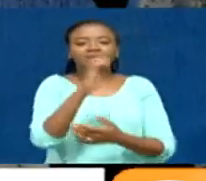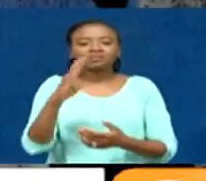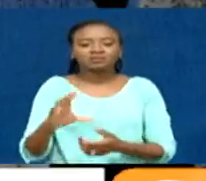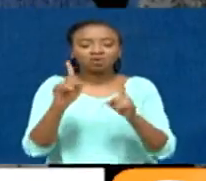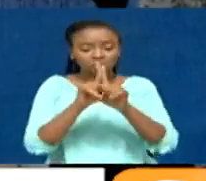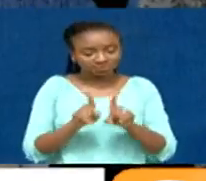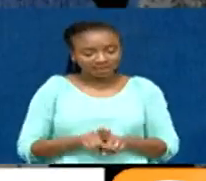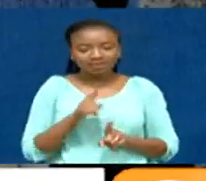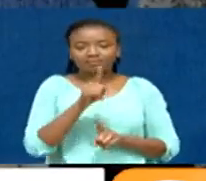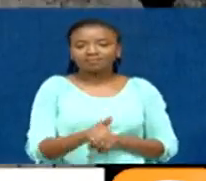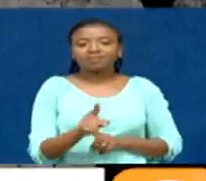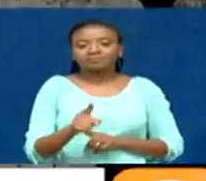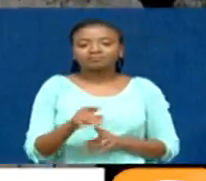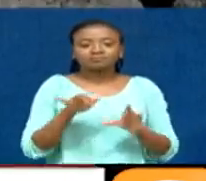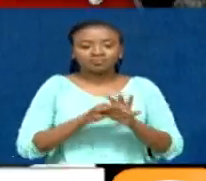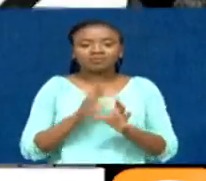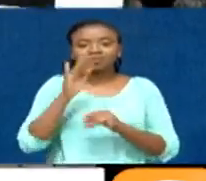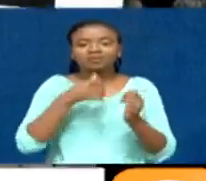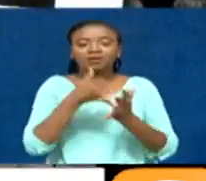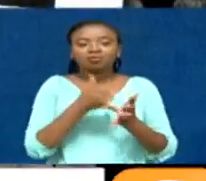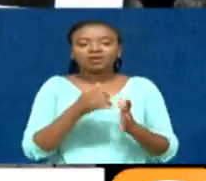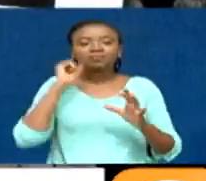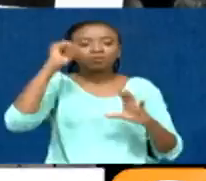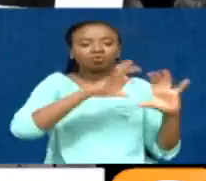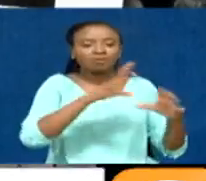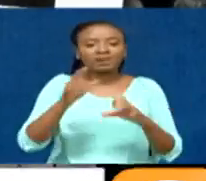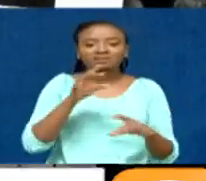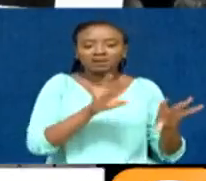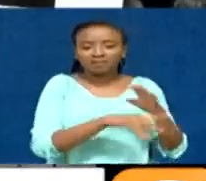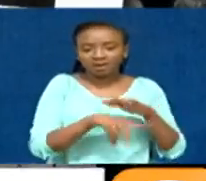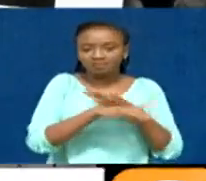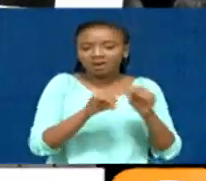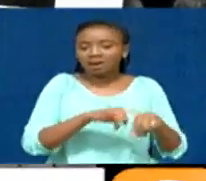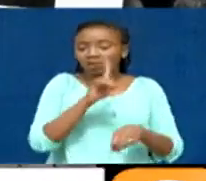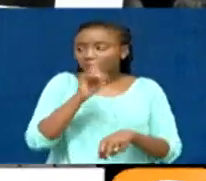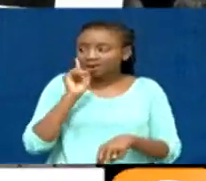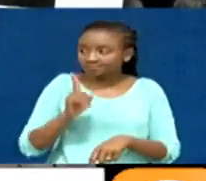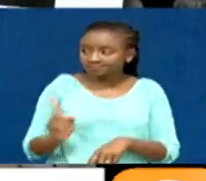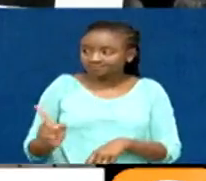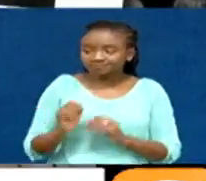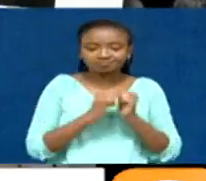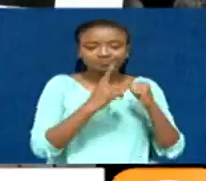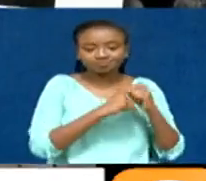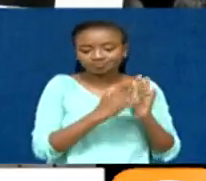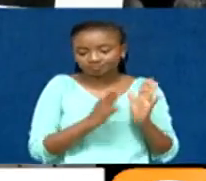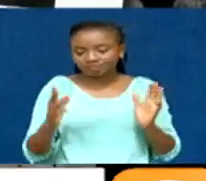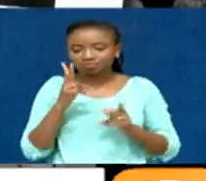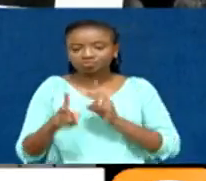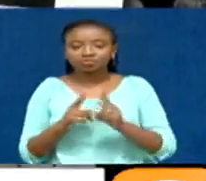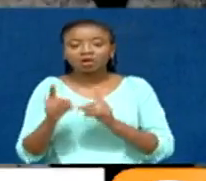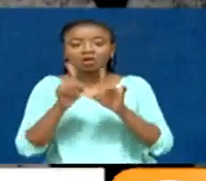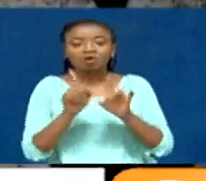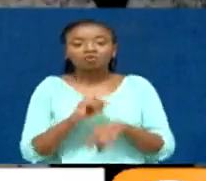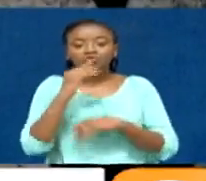members who will participate in party primaries, scheduled for 16th to 22nd of April. By the 9th of May, candidates who